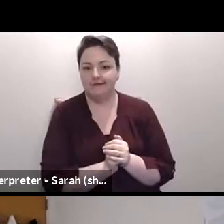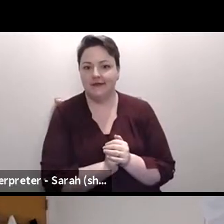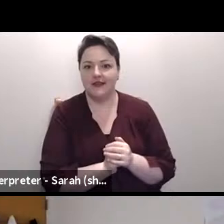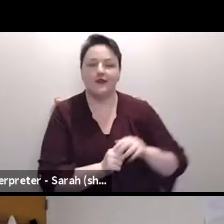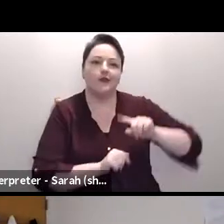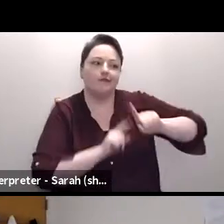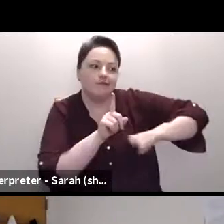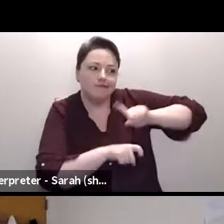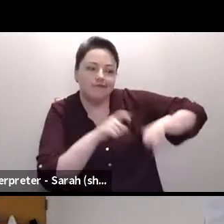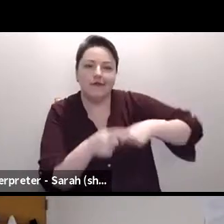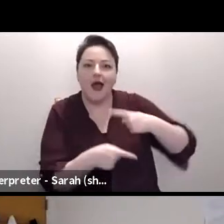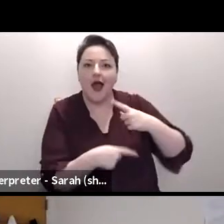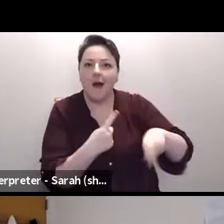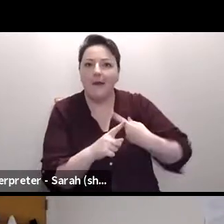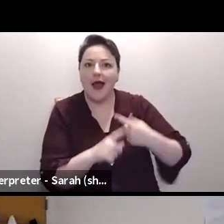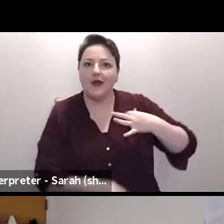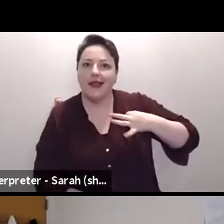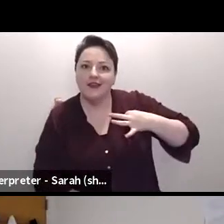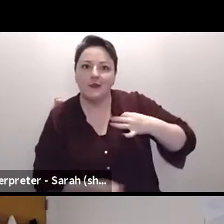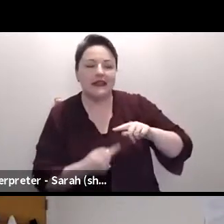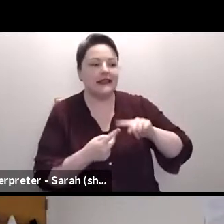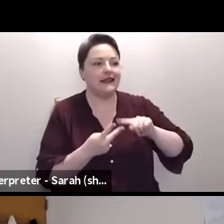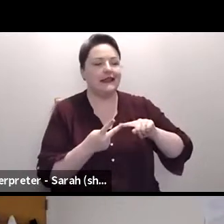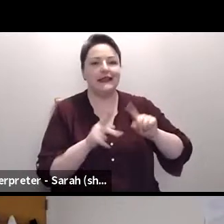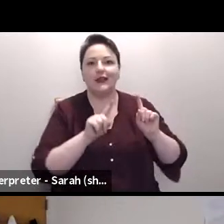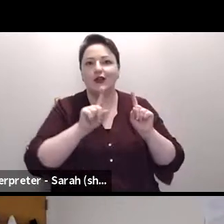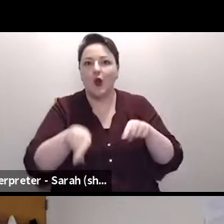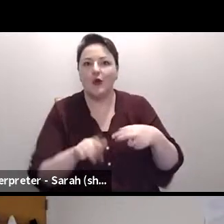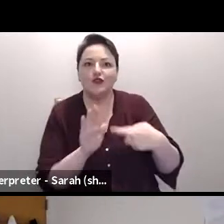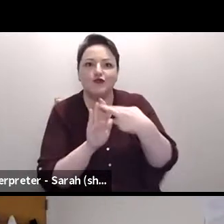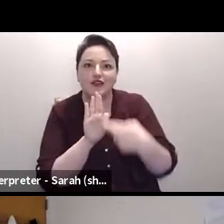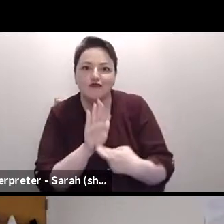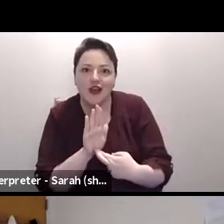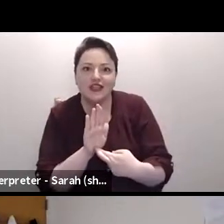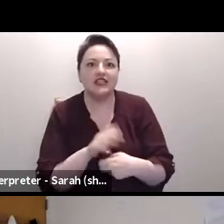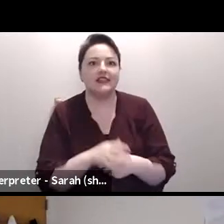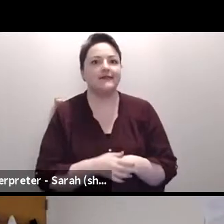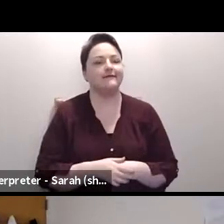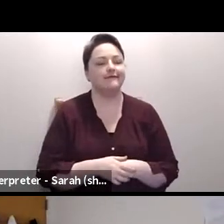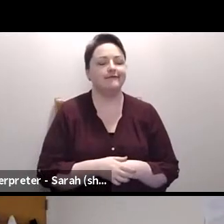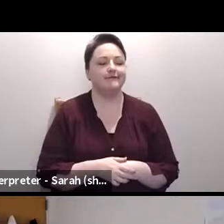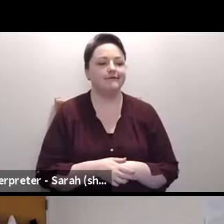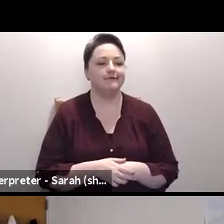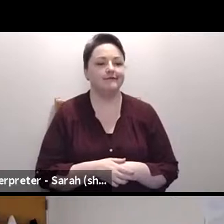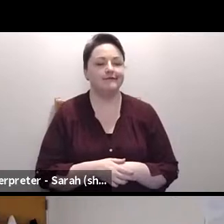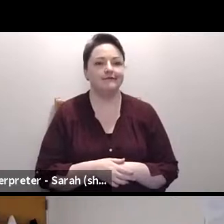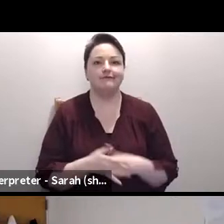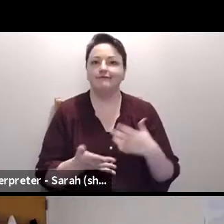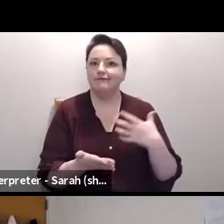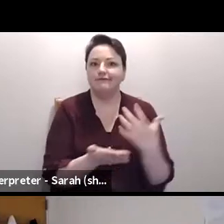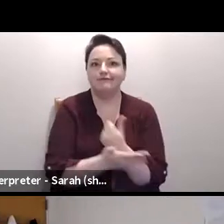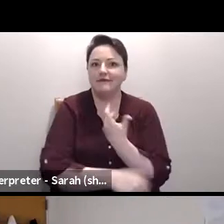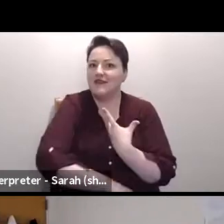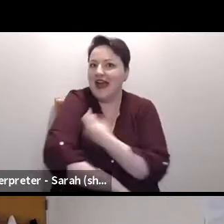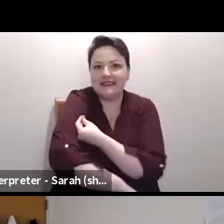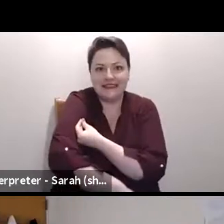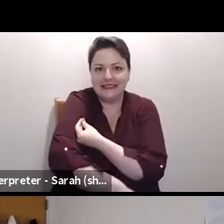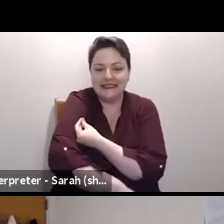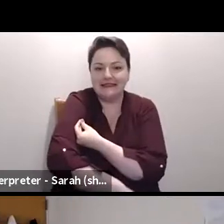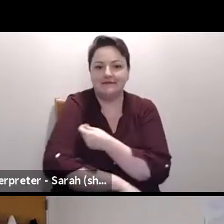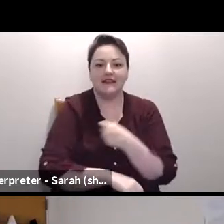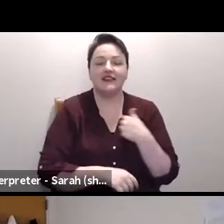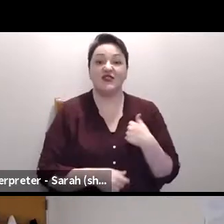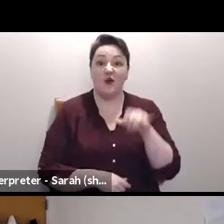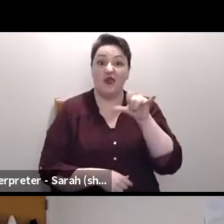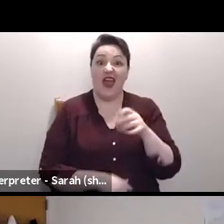for the vaccine, going to registration, somebody just held their phone and then getting their vaccine, and then they stayed with that